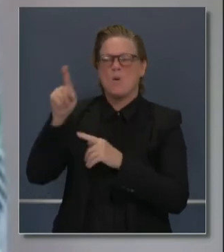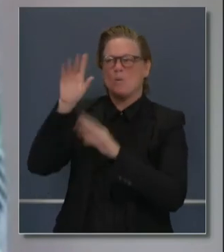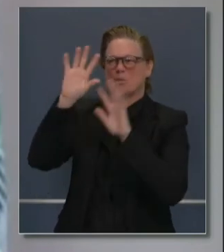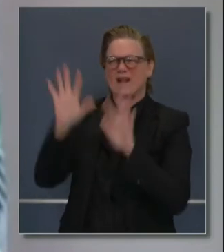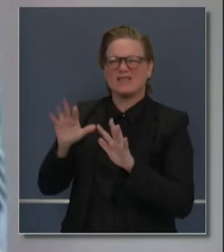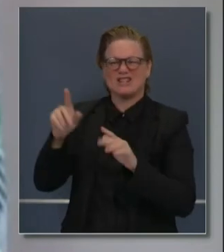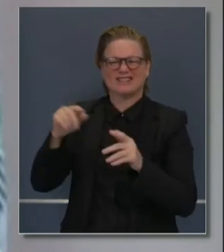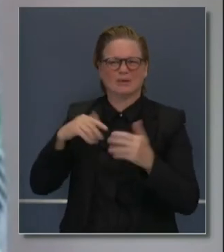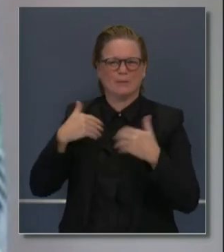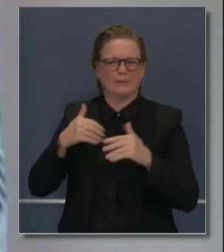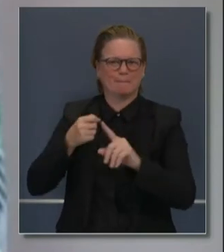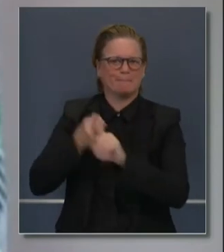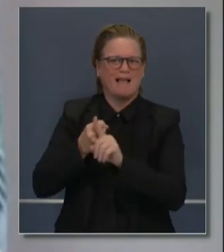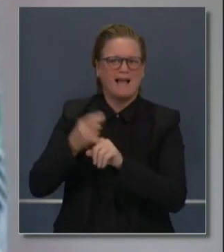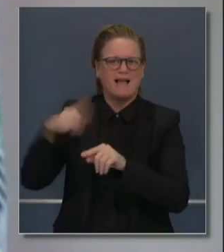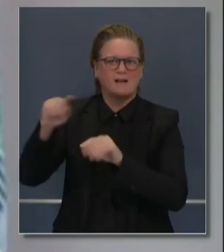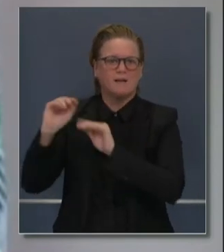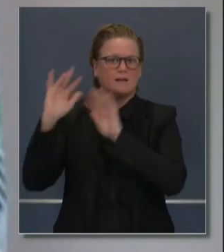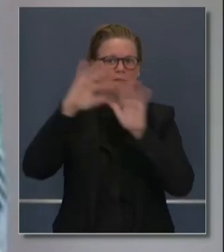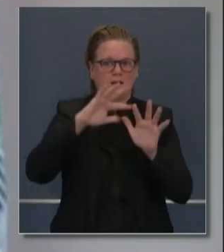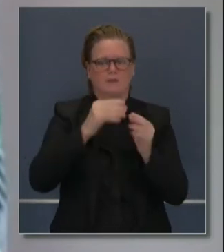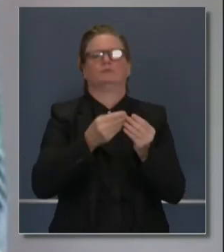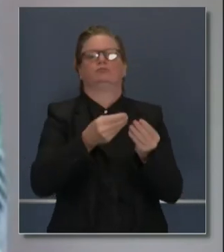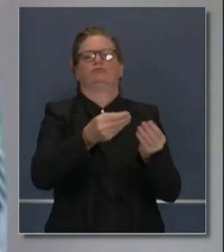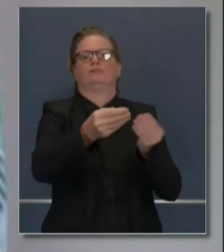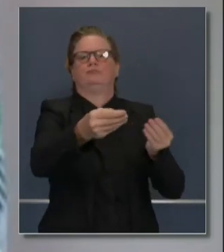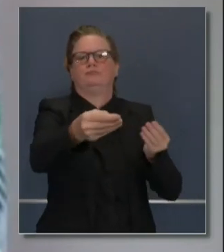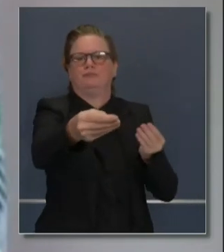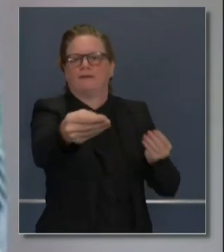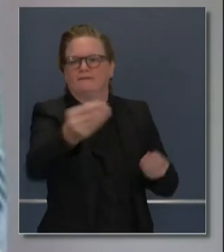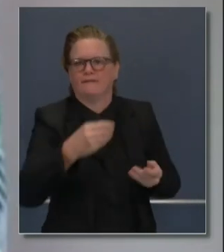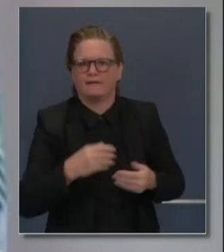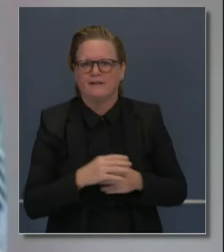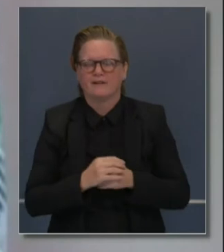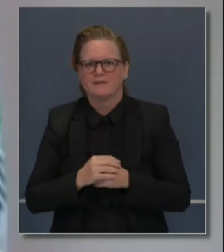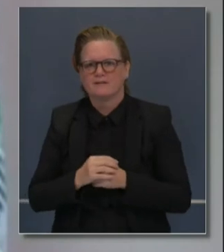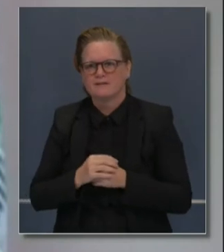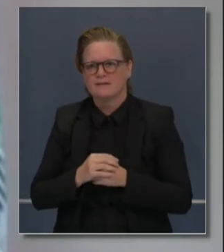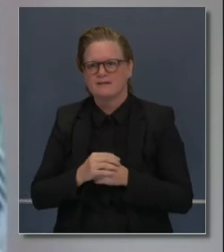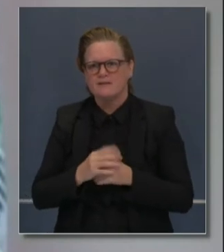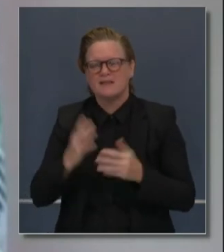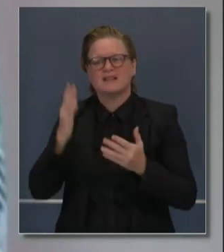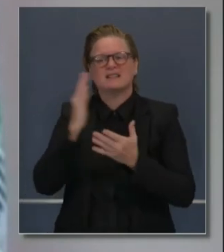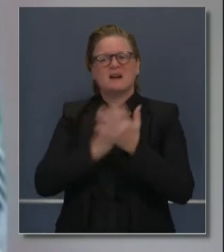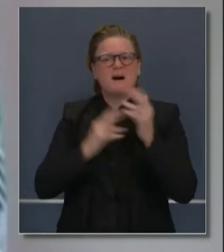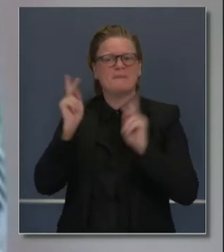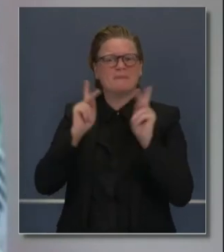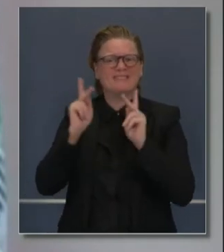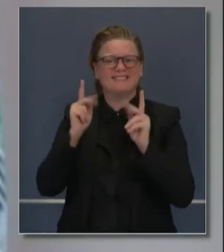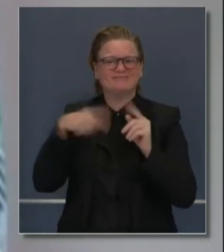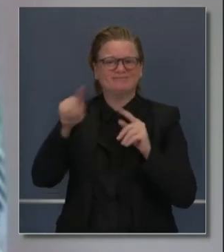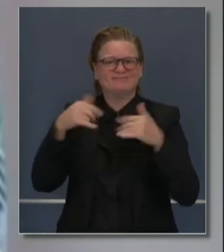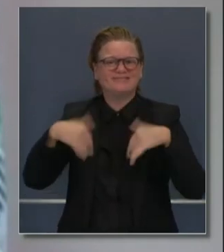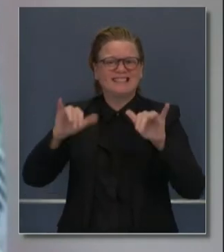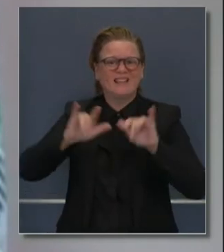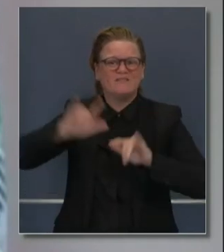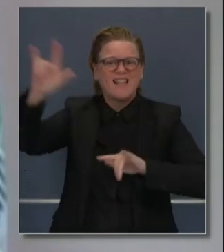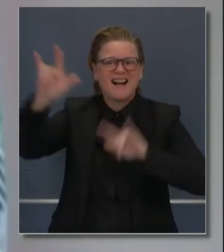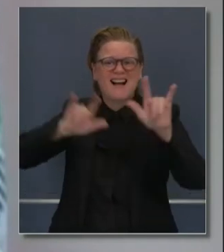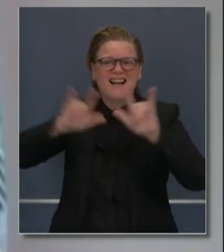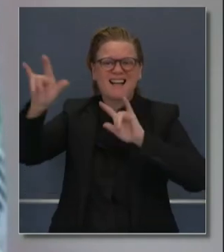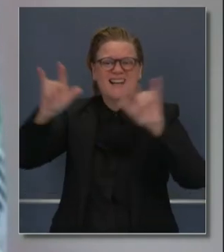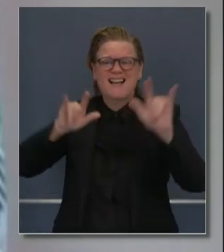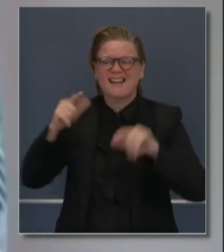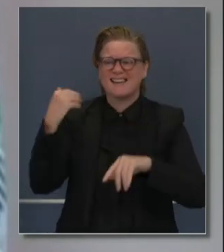on California's door with a number of people returning from trips and travel. Hopefully they take the advisory